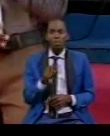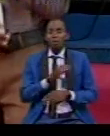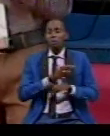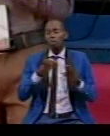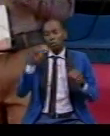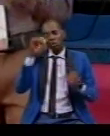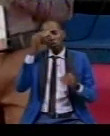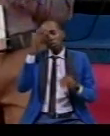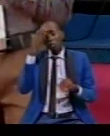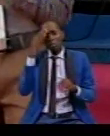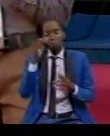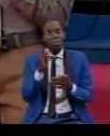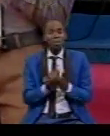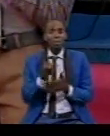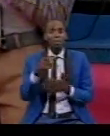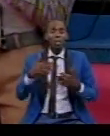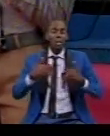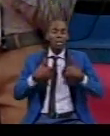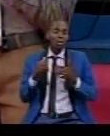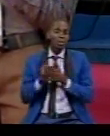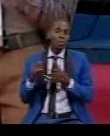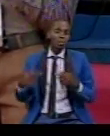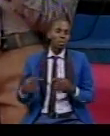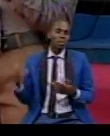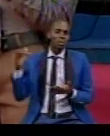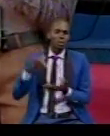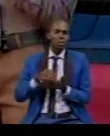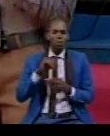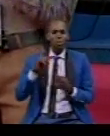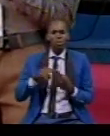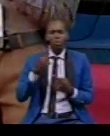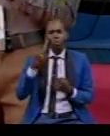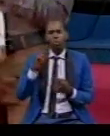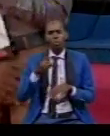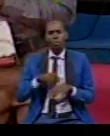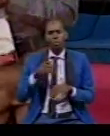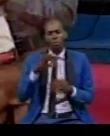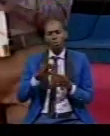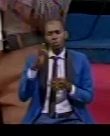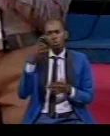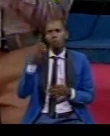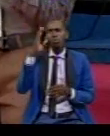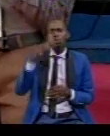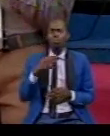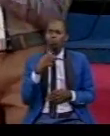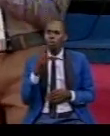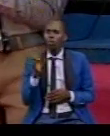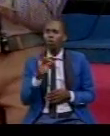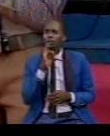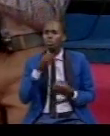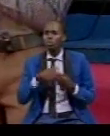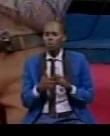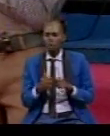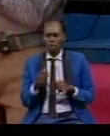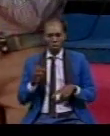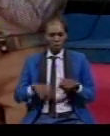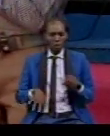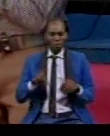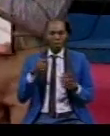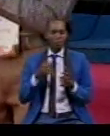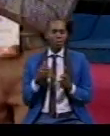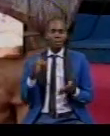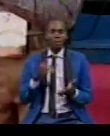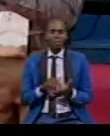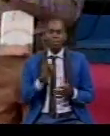the Lord. What are you that trust your sincerity? Raise up your hand and say, Lord, I'm here. I make you the Lord of